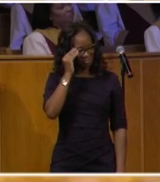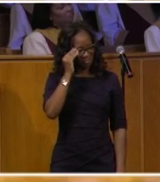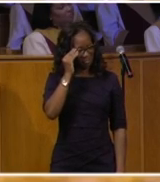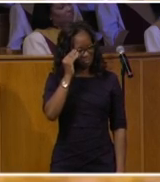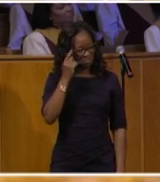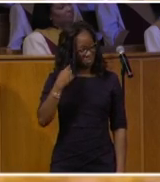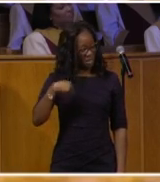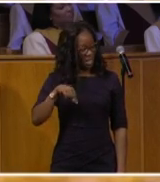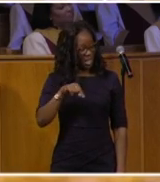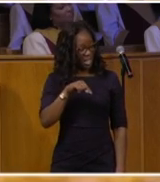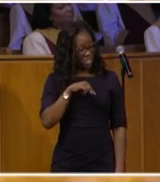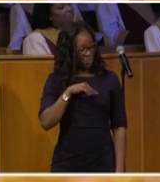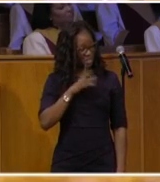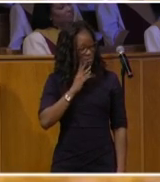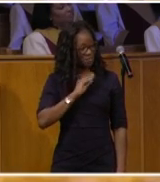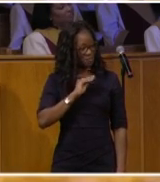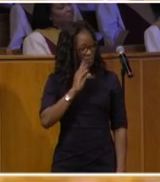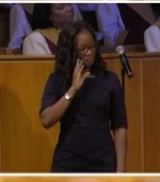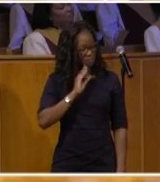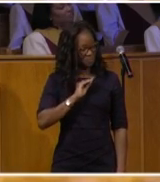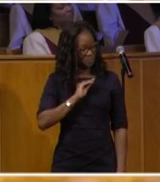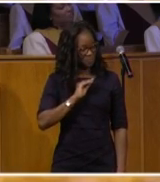as we have experience.